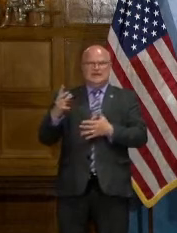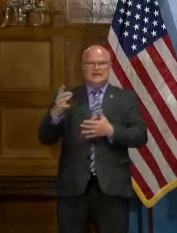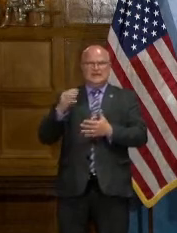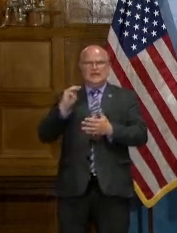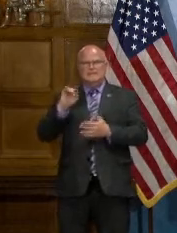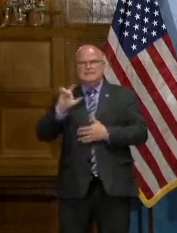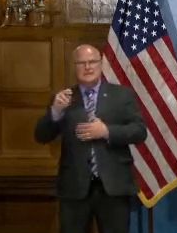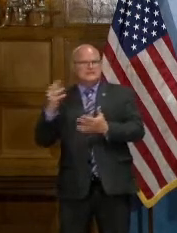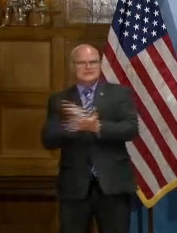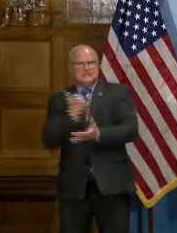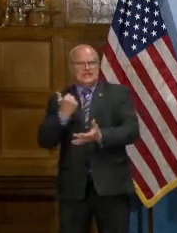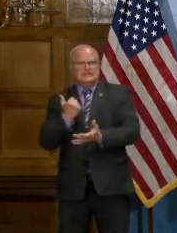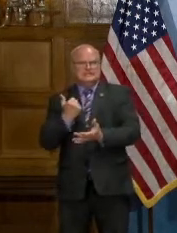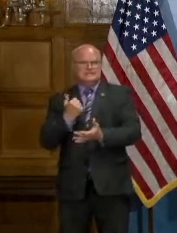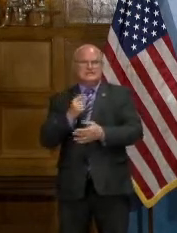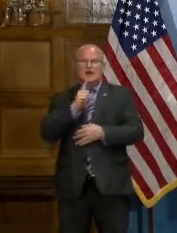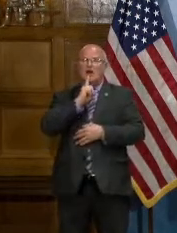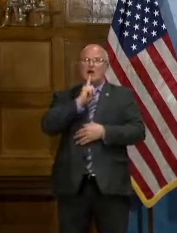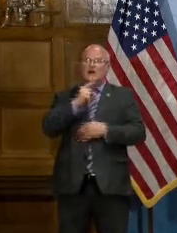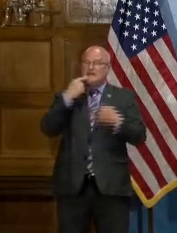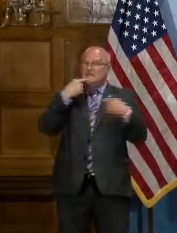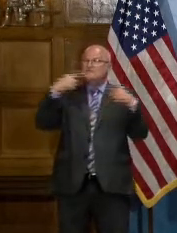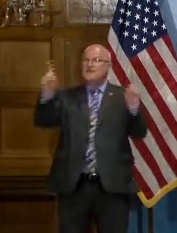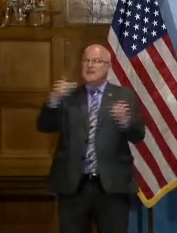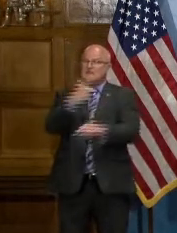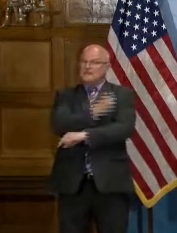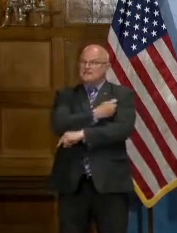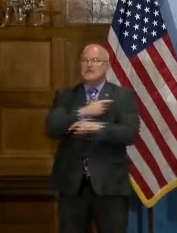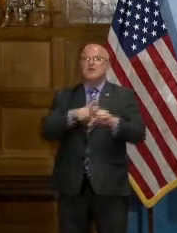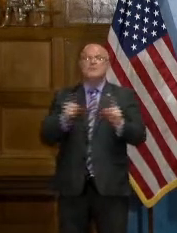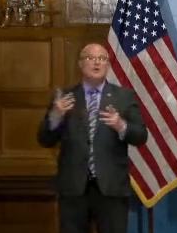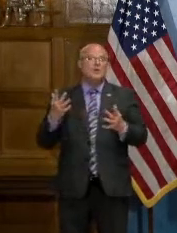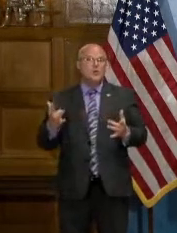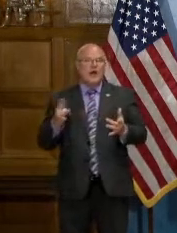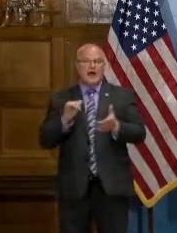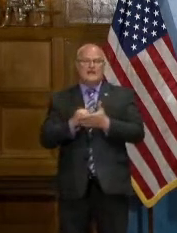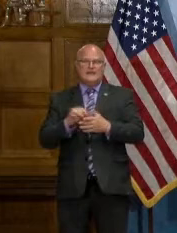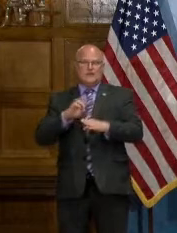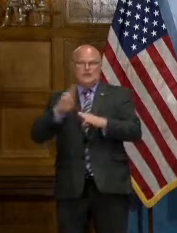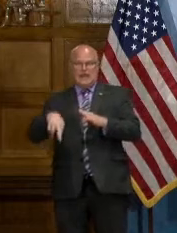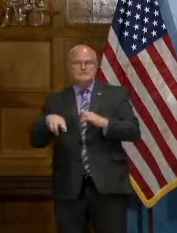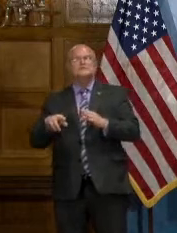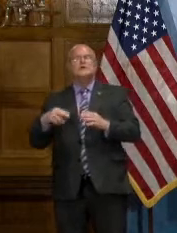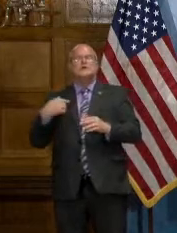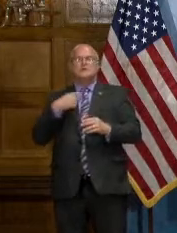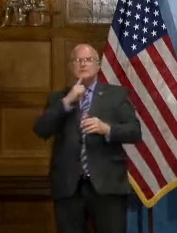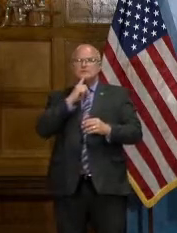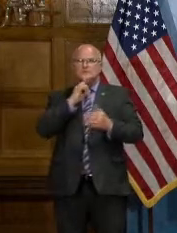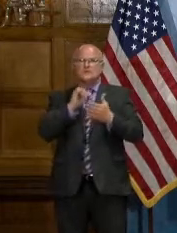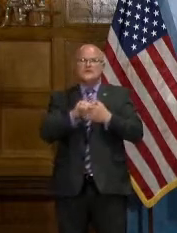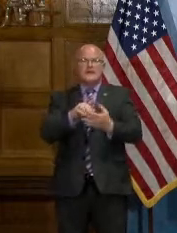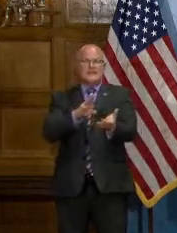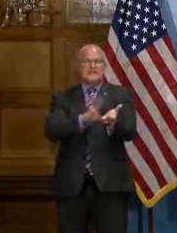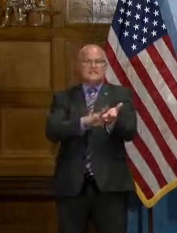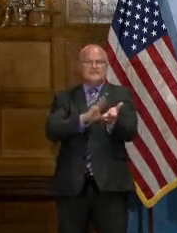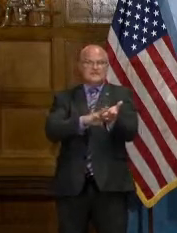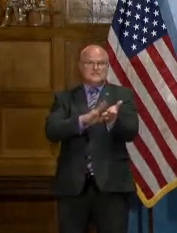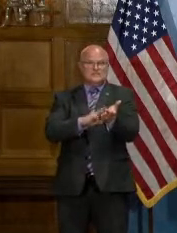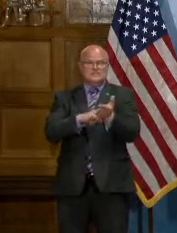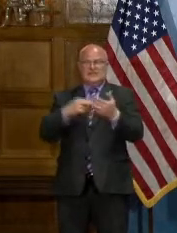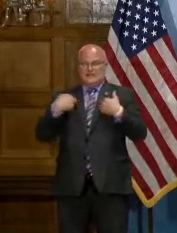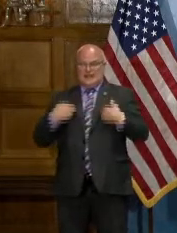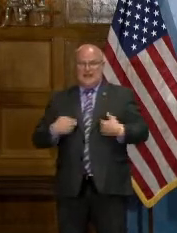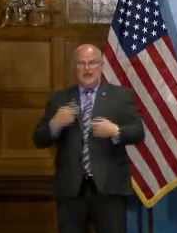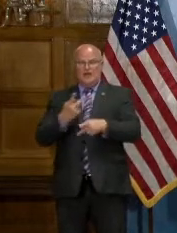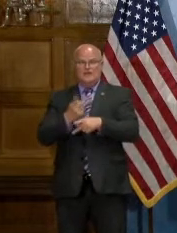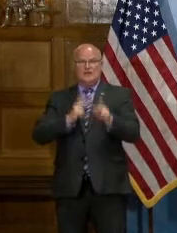chances. Obviously, it's an effective vaccine, but because of that reaction, we want to make sure that the physician community, the